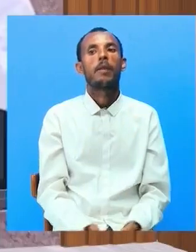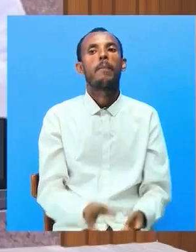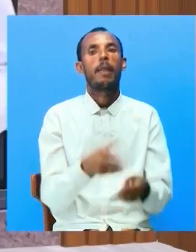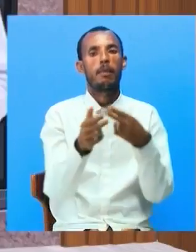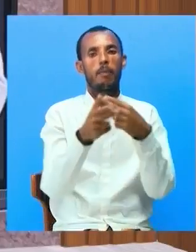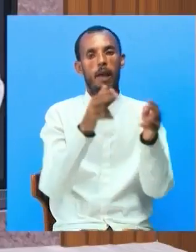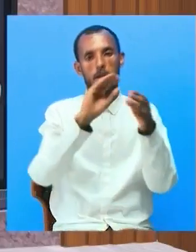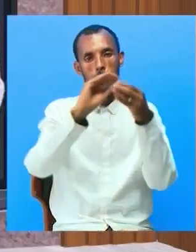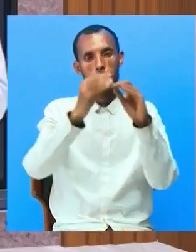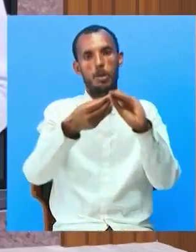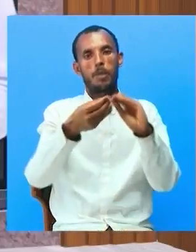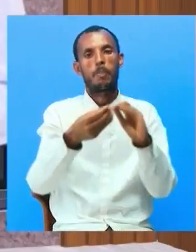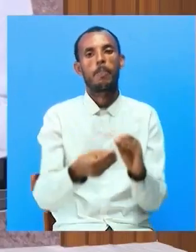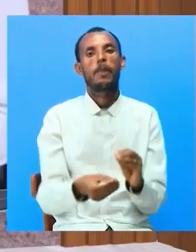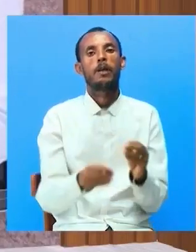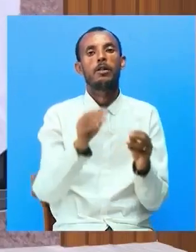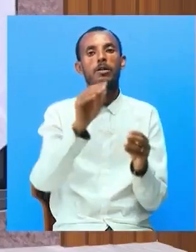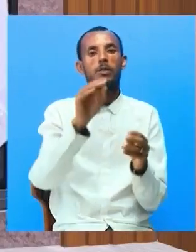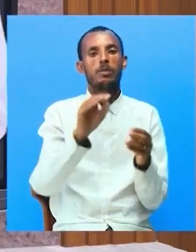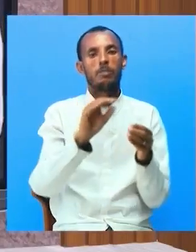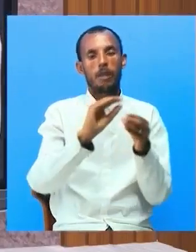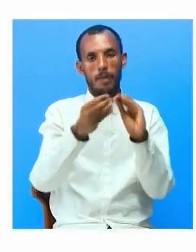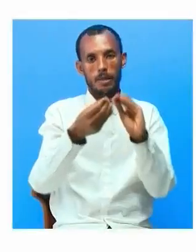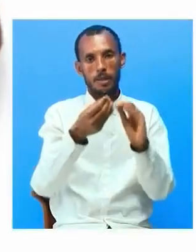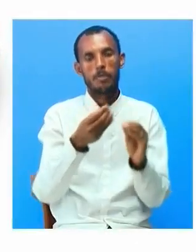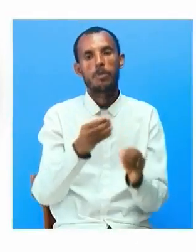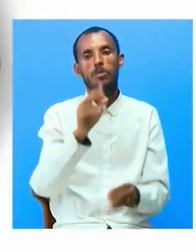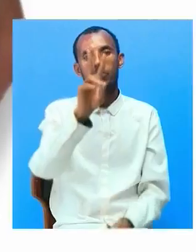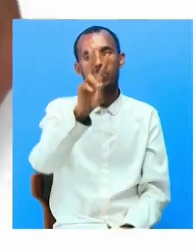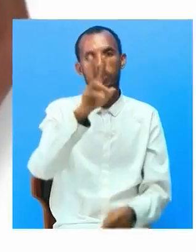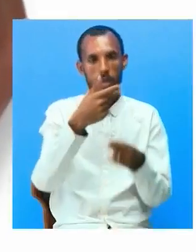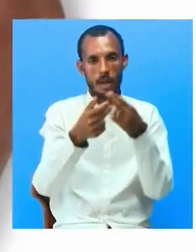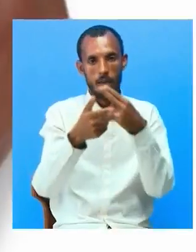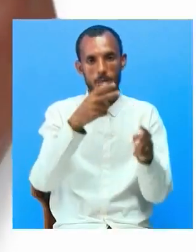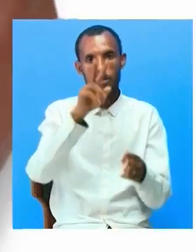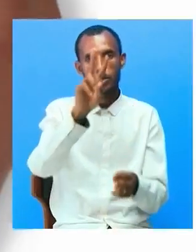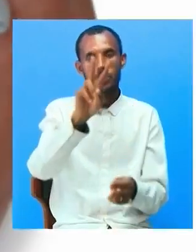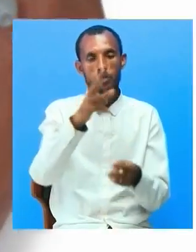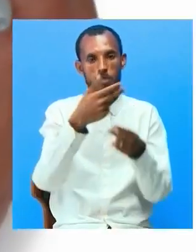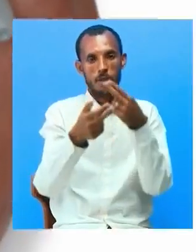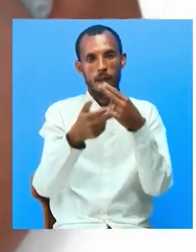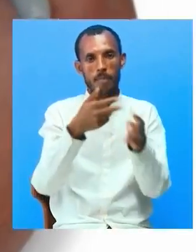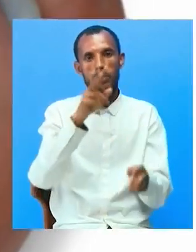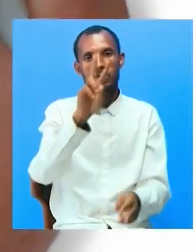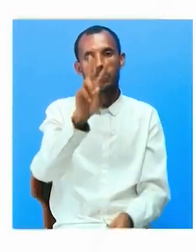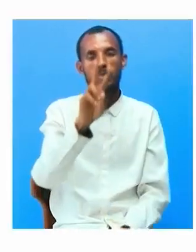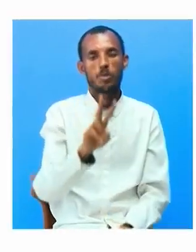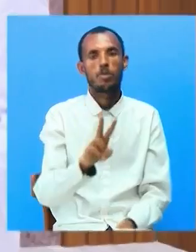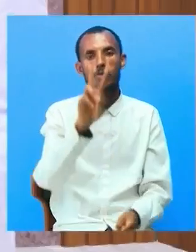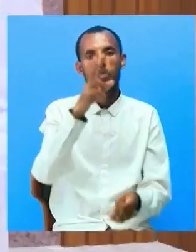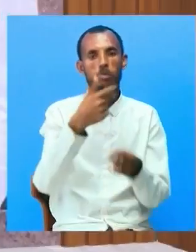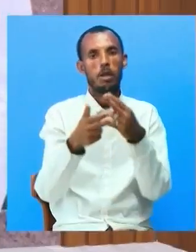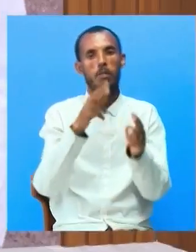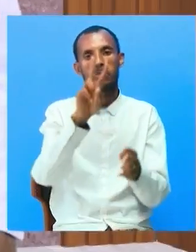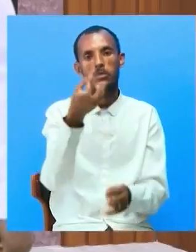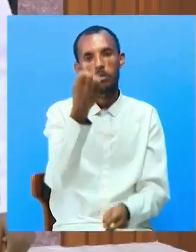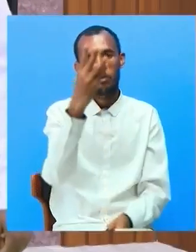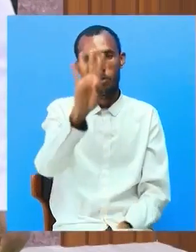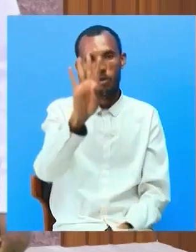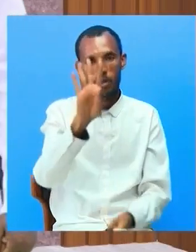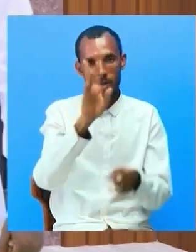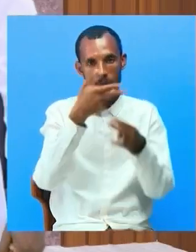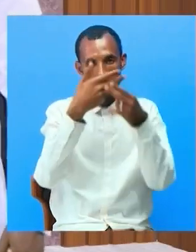then you multiply the numbers. You multiply the numbers 2, 2, and 2. 2 times 2